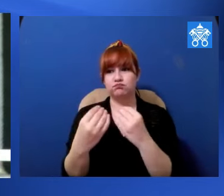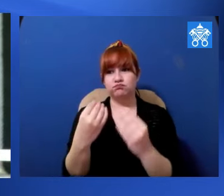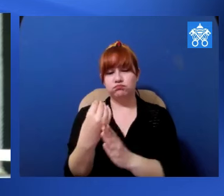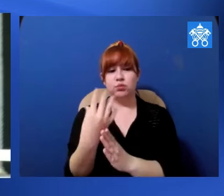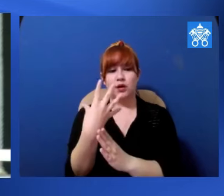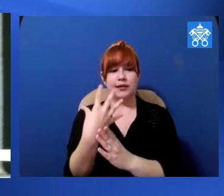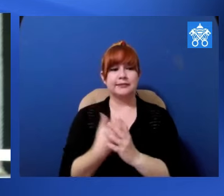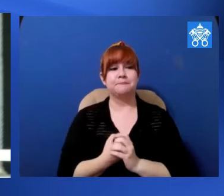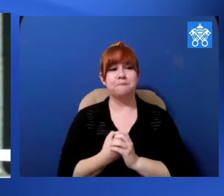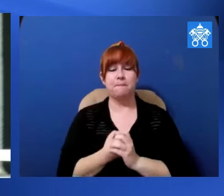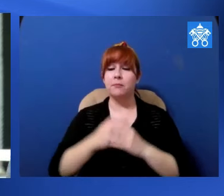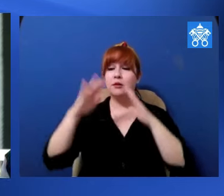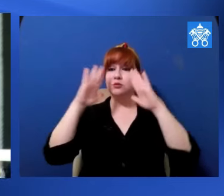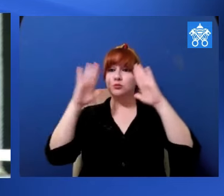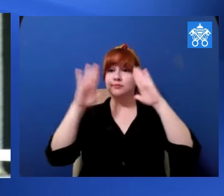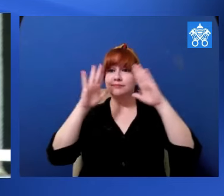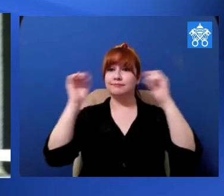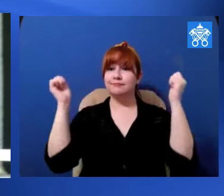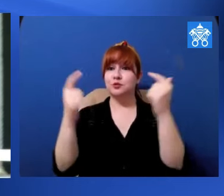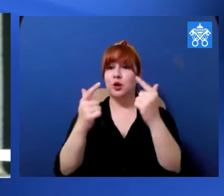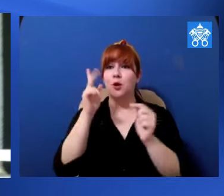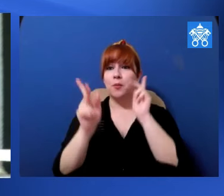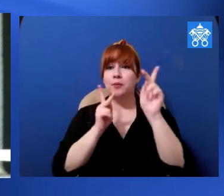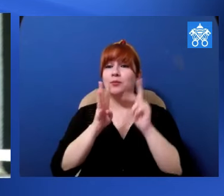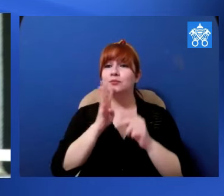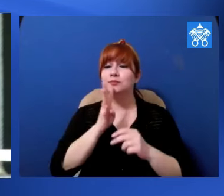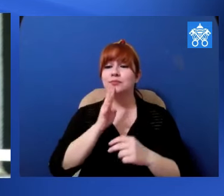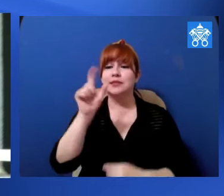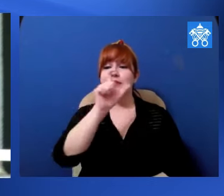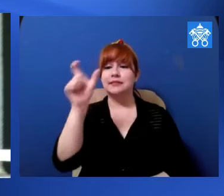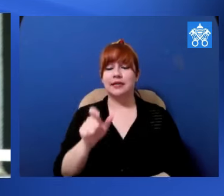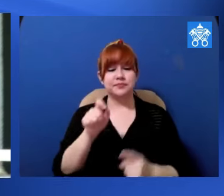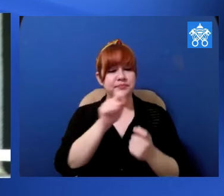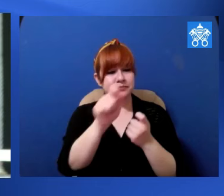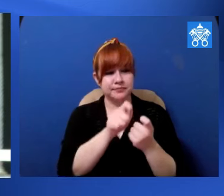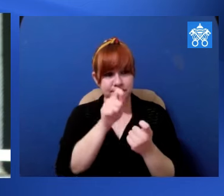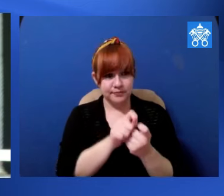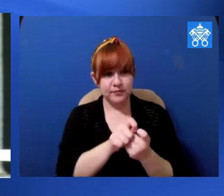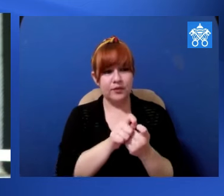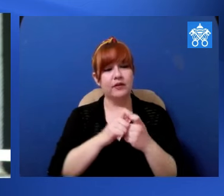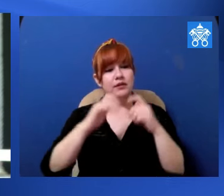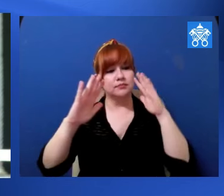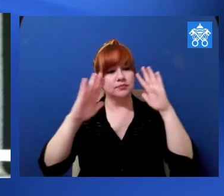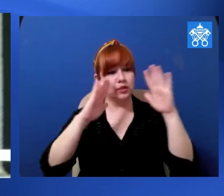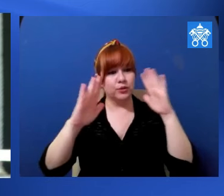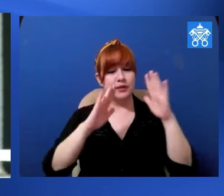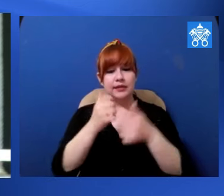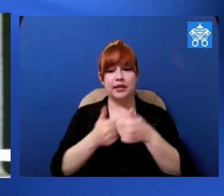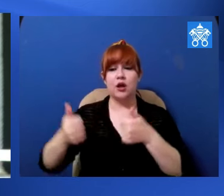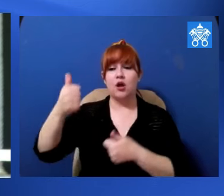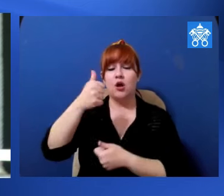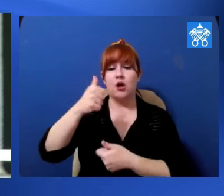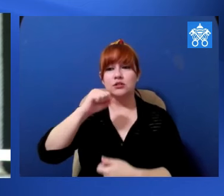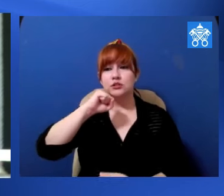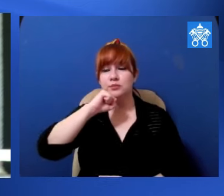this broadcast. I extend a cordial greeting to the Italian-speaking pilgrims. In particular, I greet